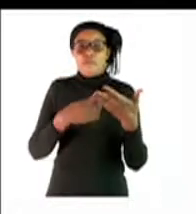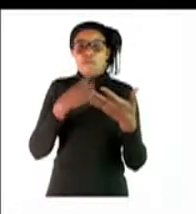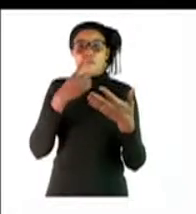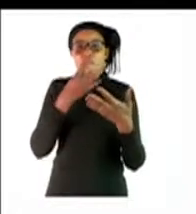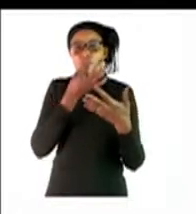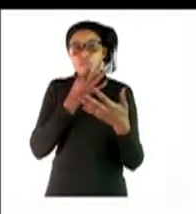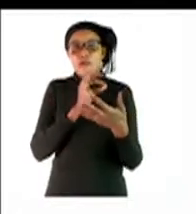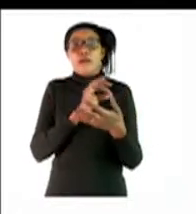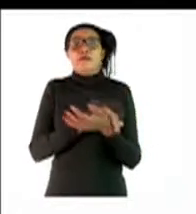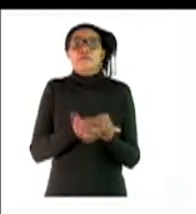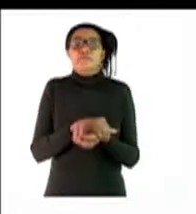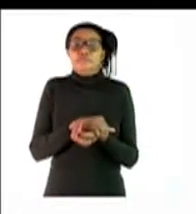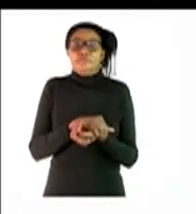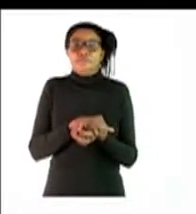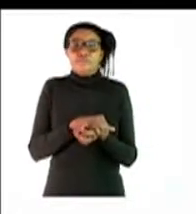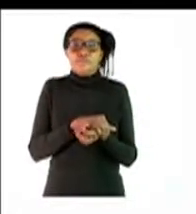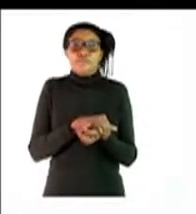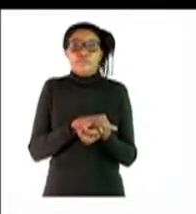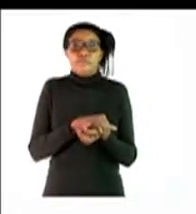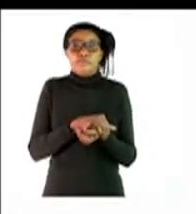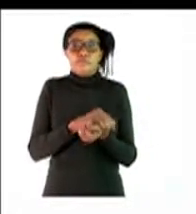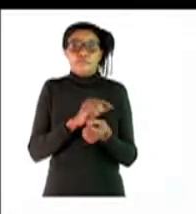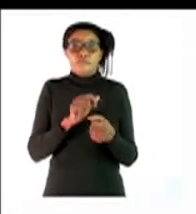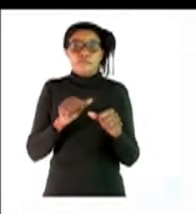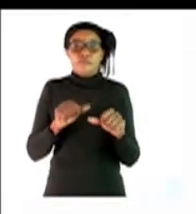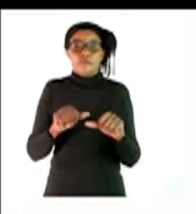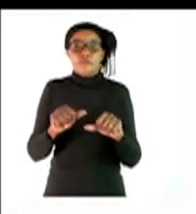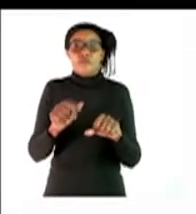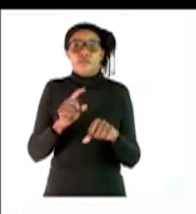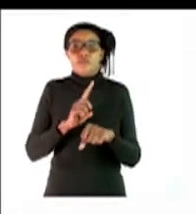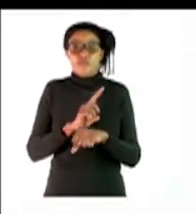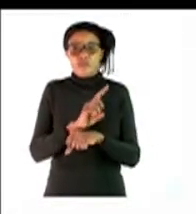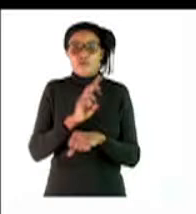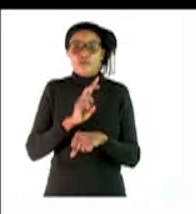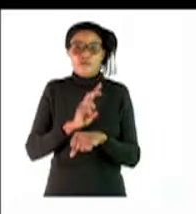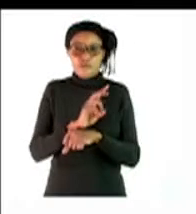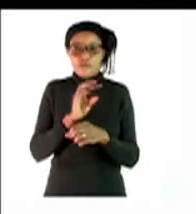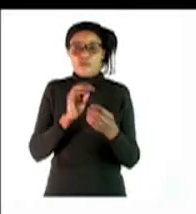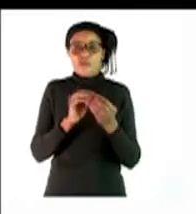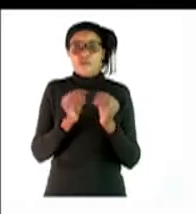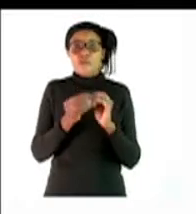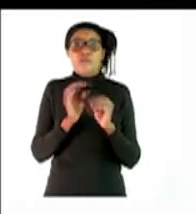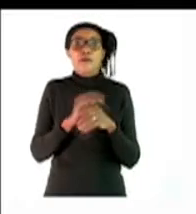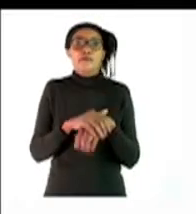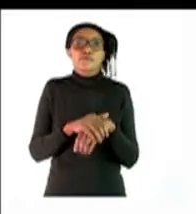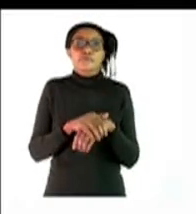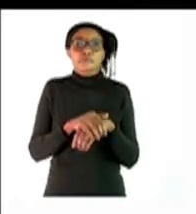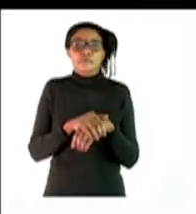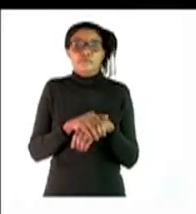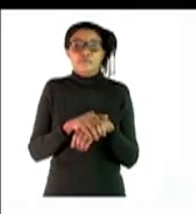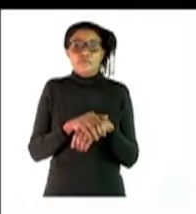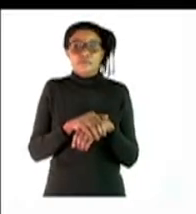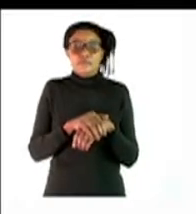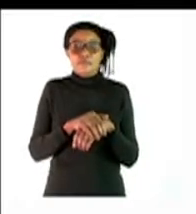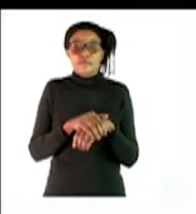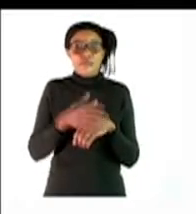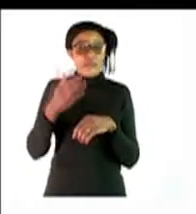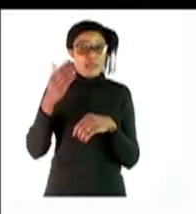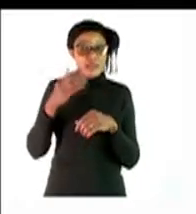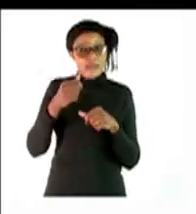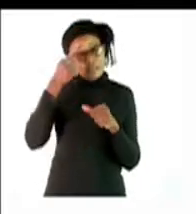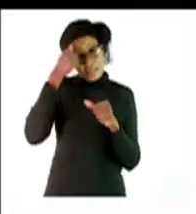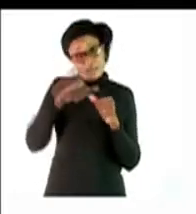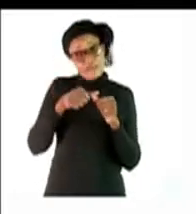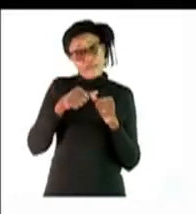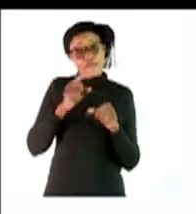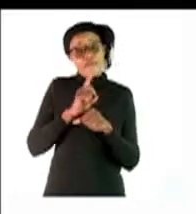We are still busy with our ordinal numbers. But remember, the first one we had to fill